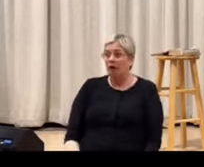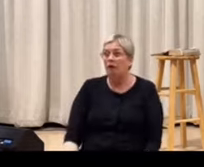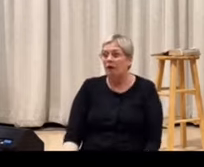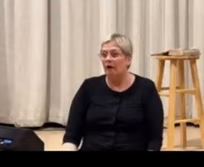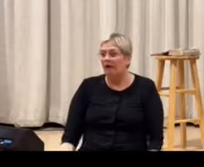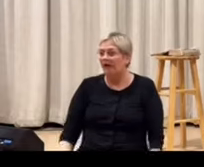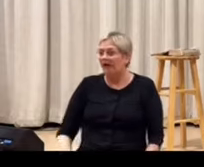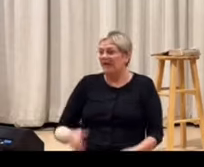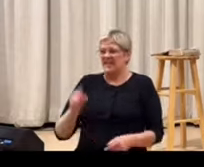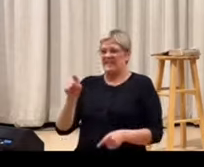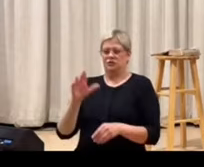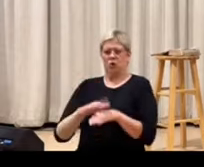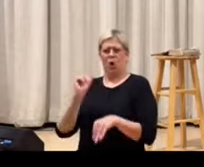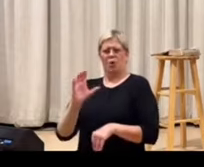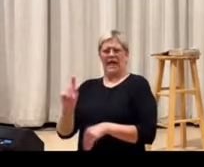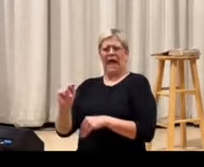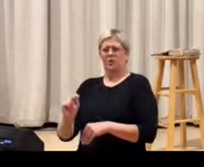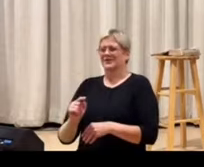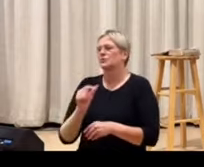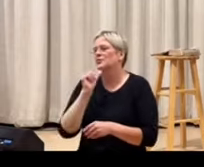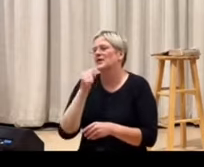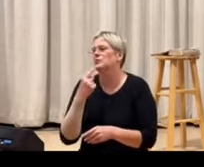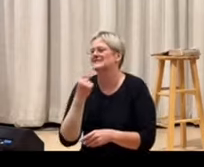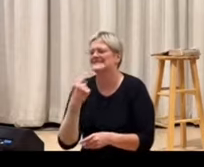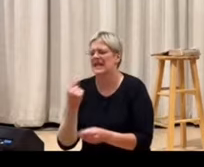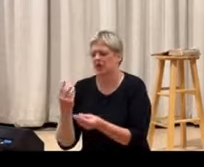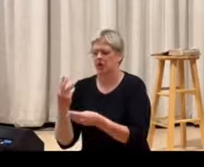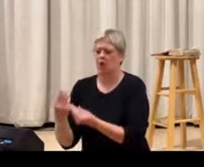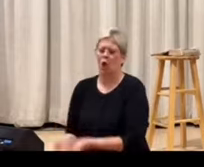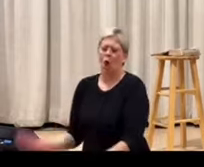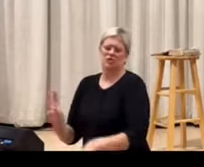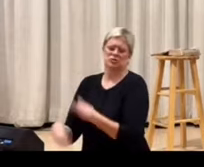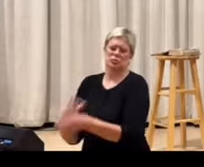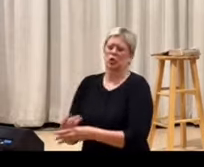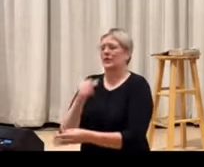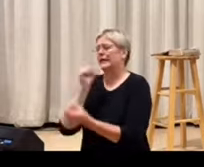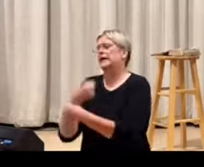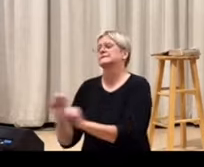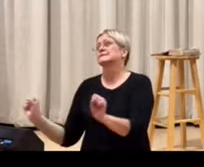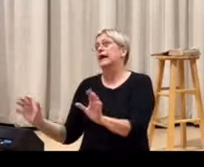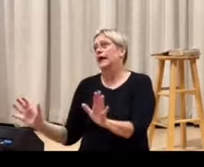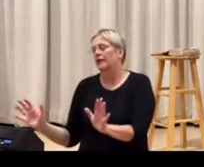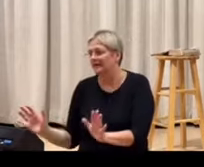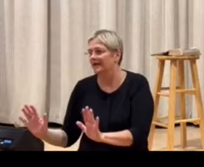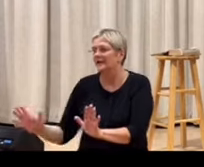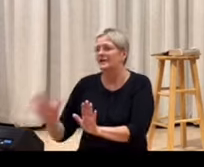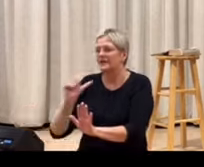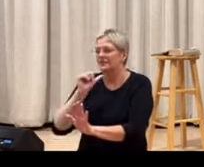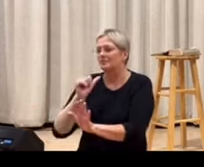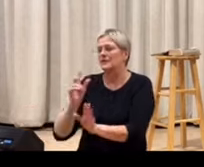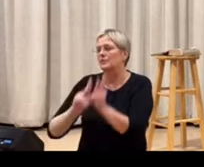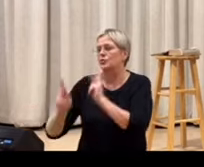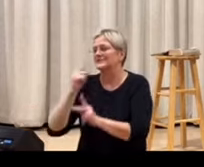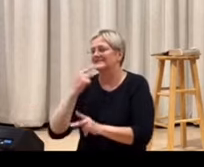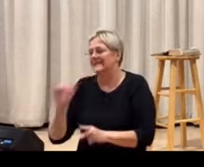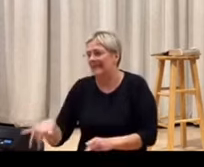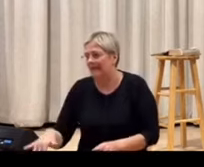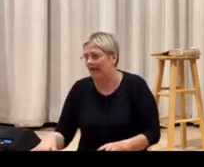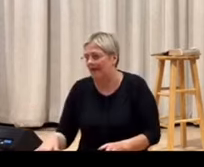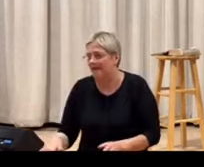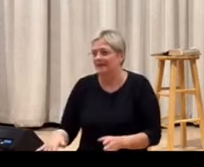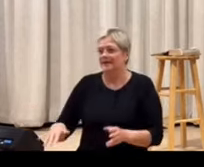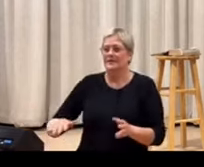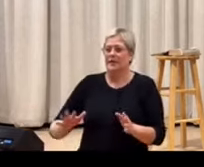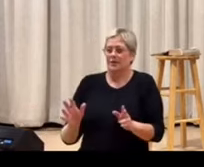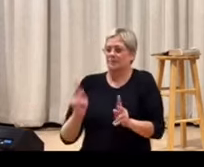they wouldn't use that language, the world, right? The lost world, the unsaved world, the world that's still in need of forgiveness, those who haven't had the light of